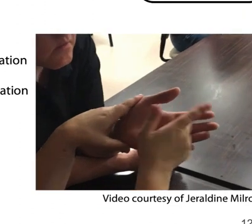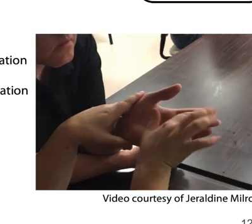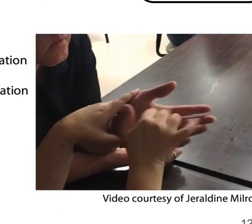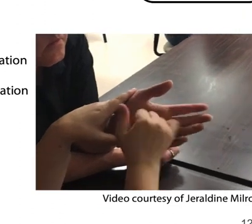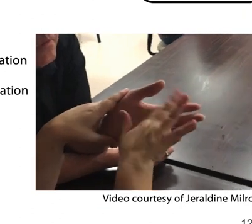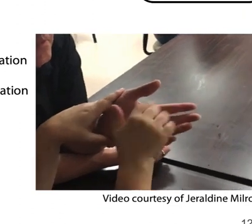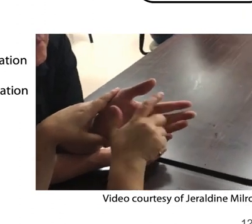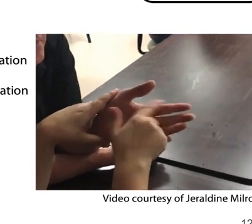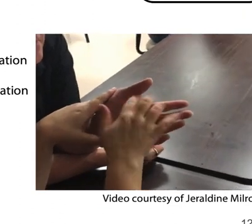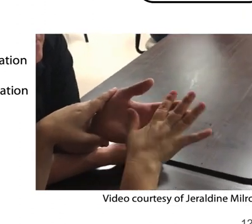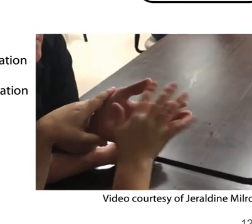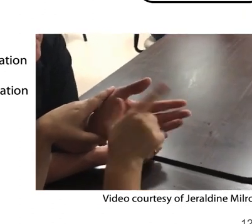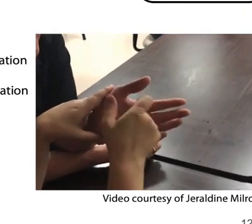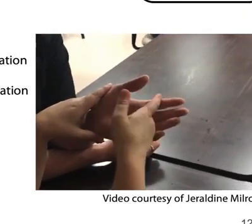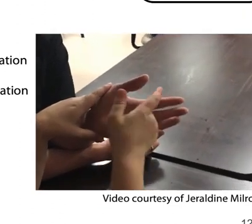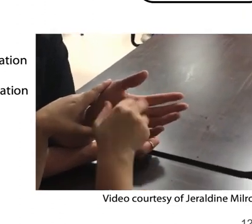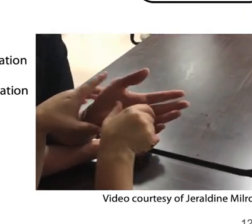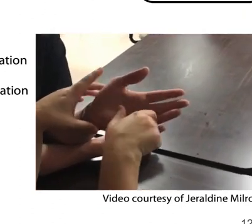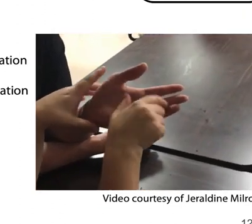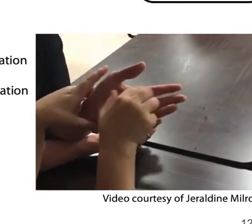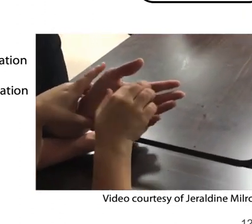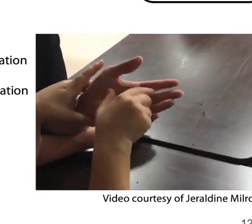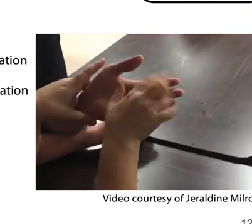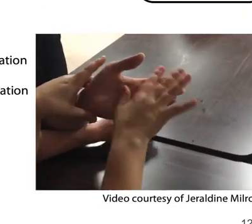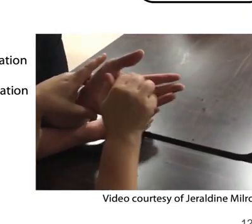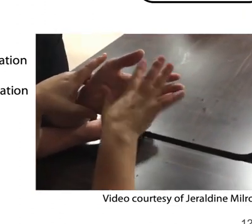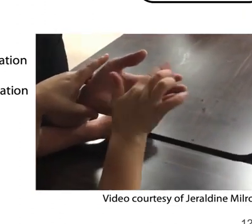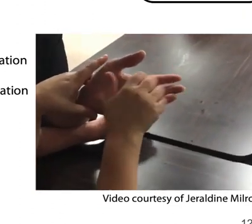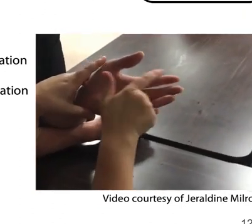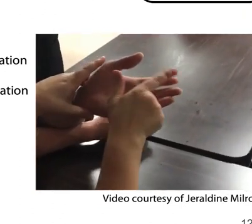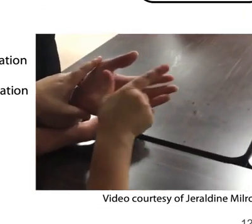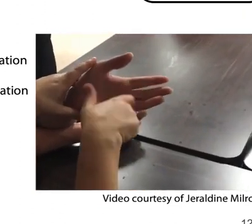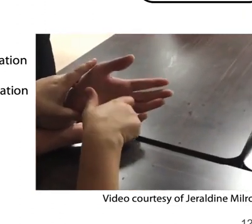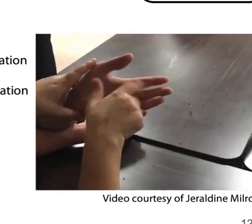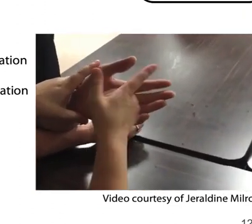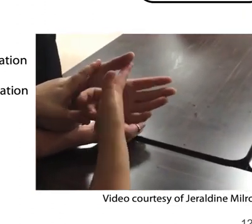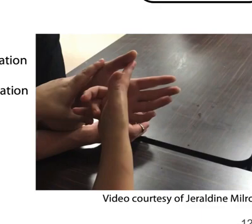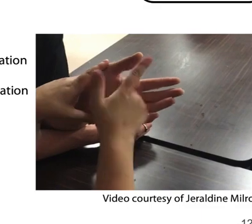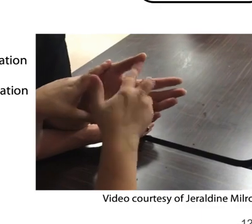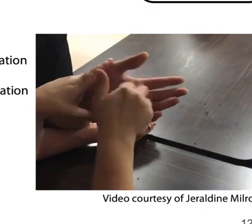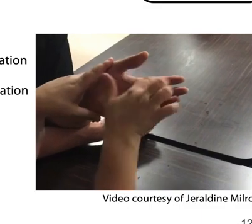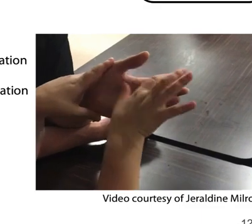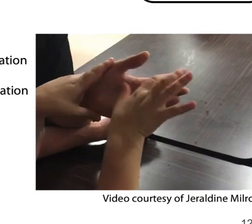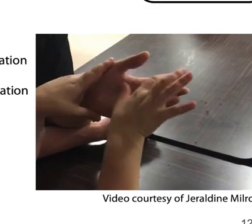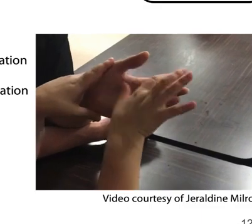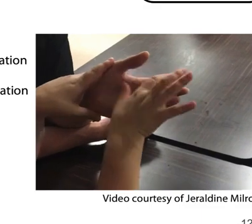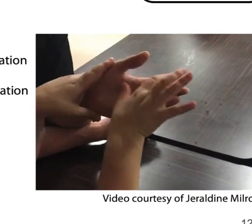can occur as fast as 5 letters per second. Thank you for your time.